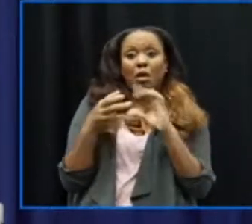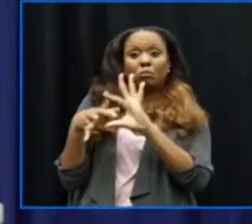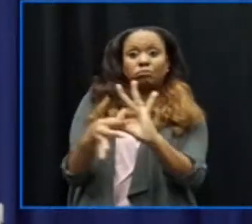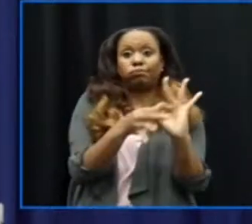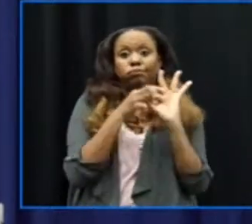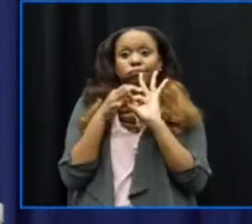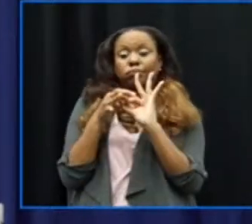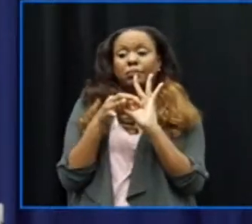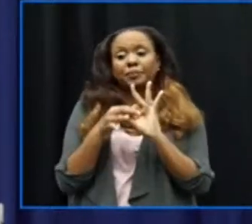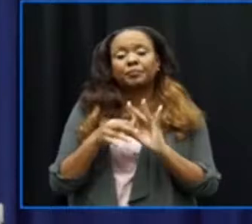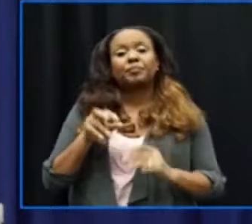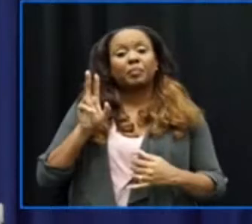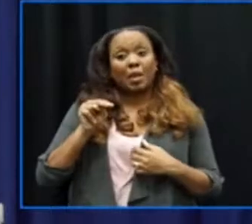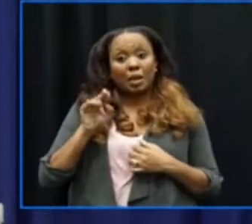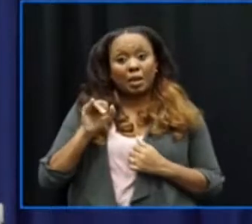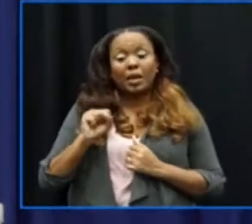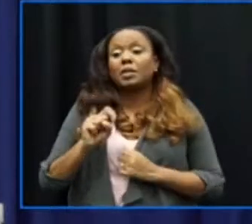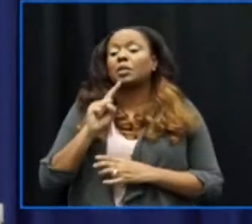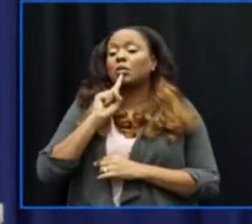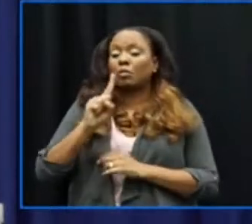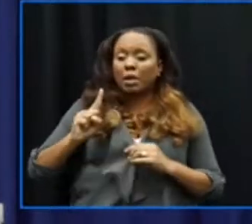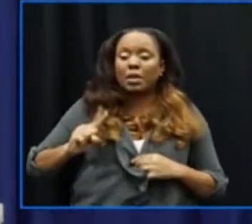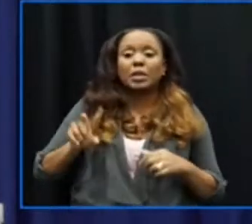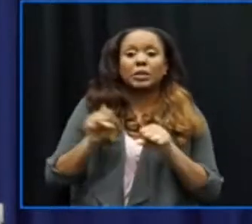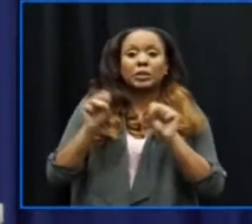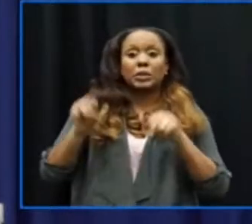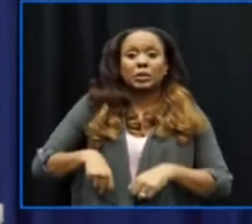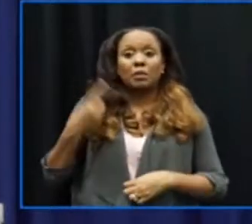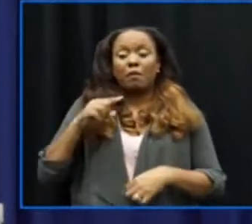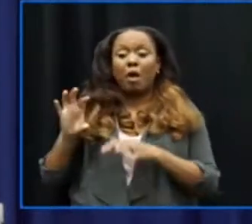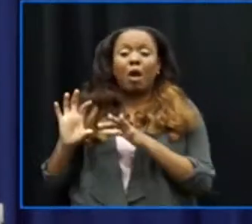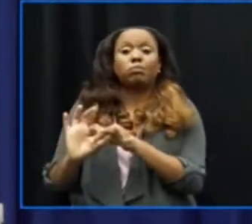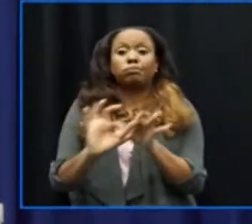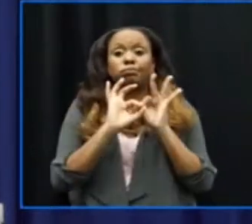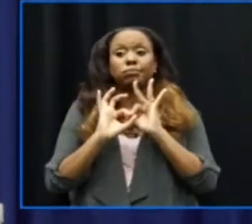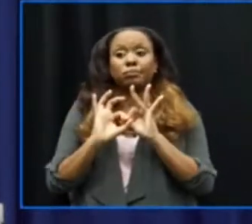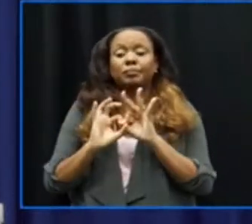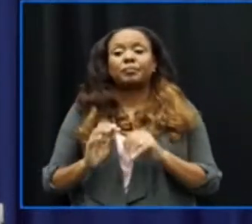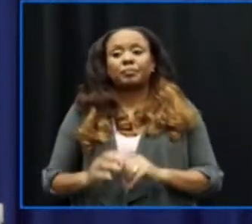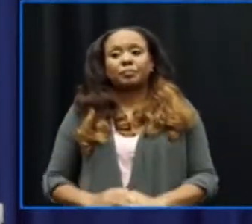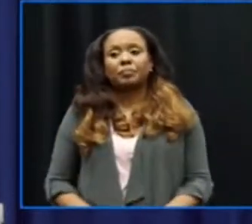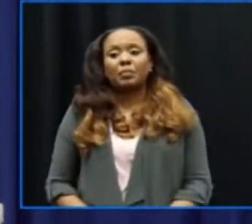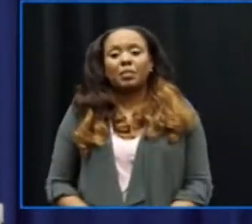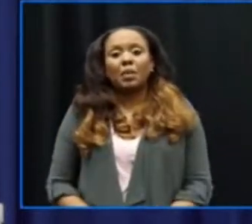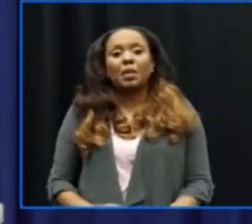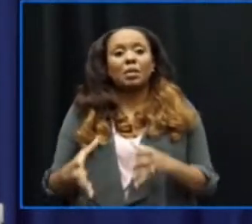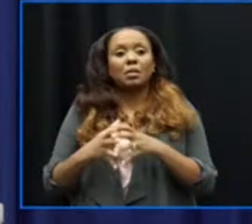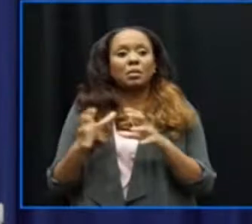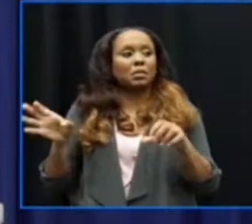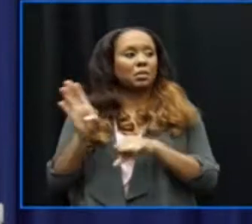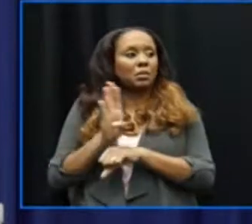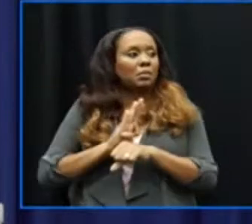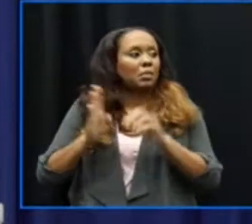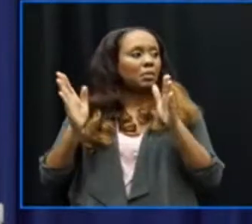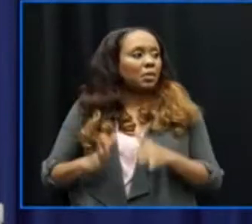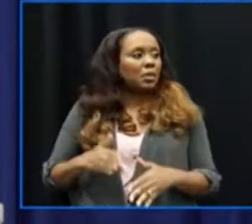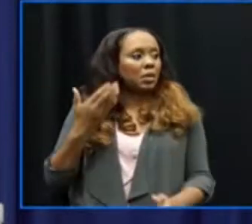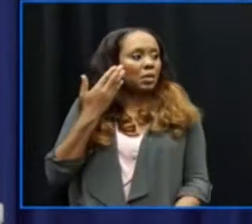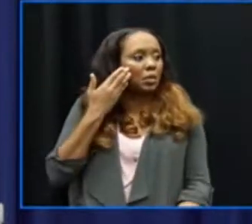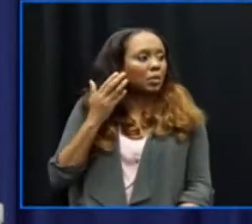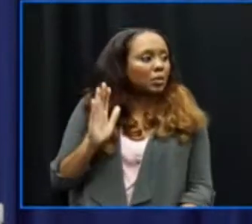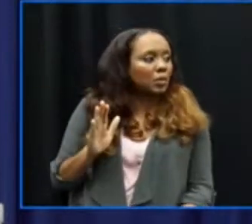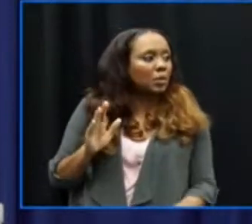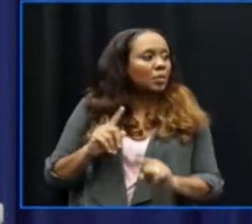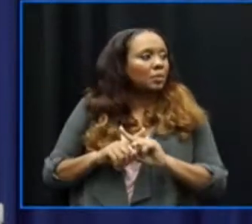us that system of solidarity. It is ironic, and most Barbadians will not know this, but you heard Mr. Osborne say so at the